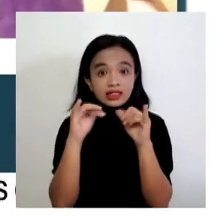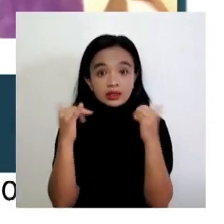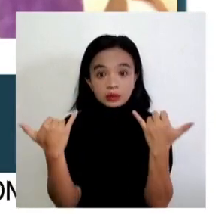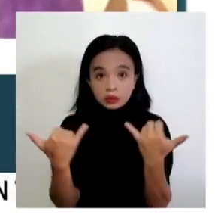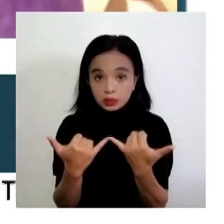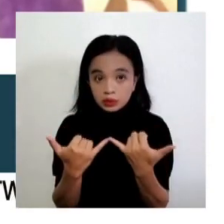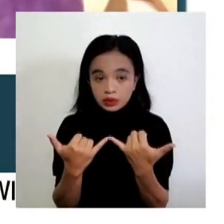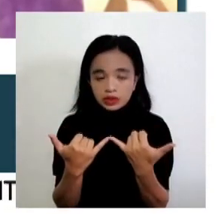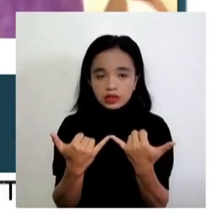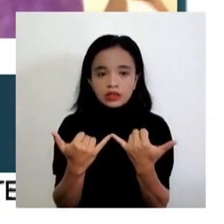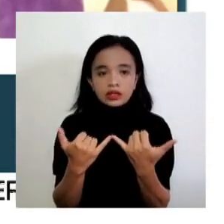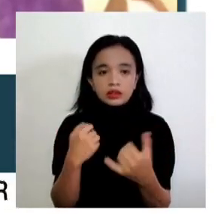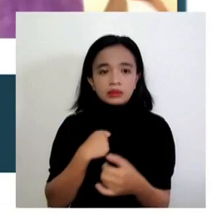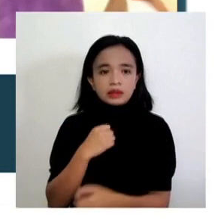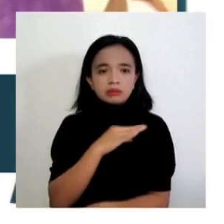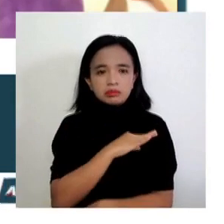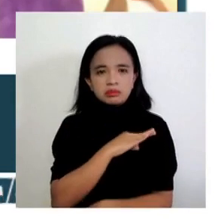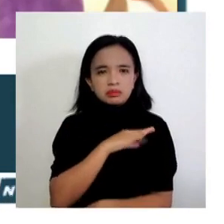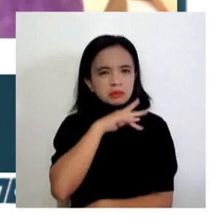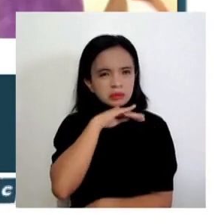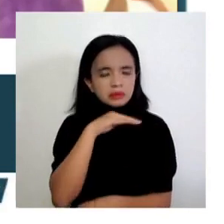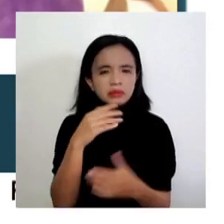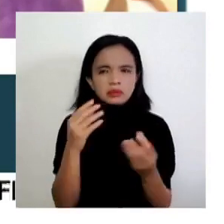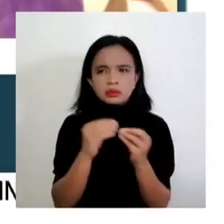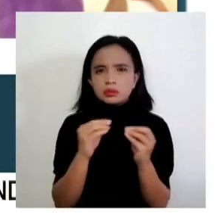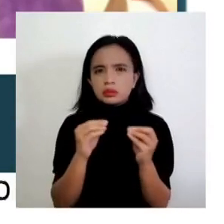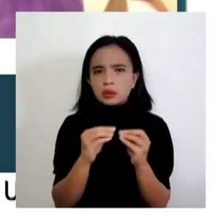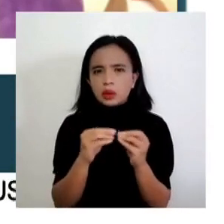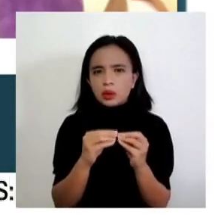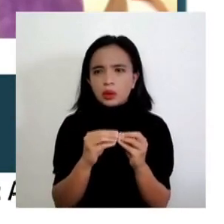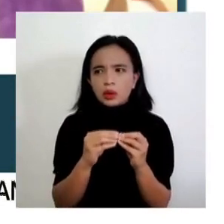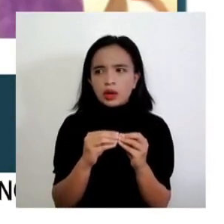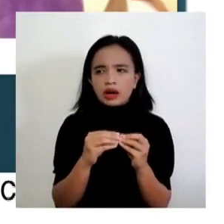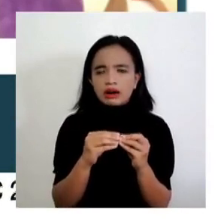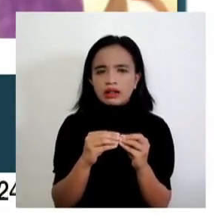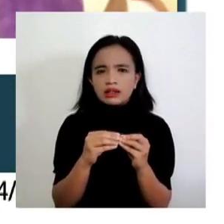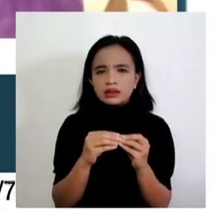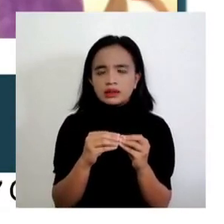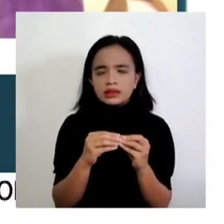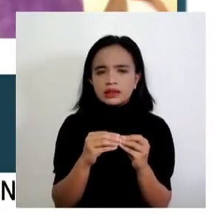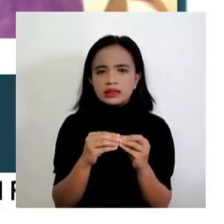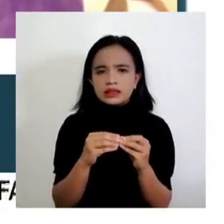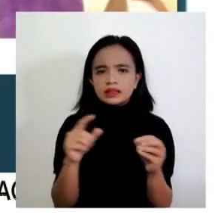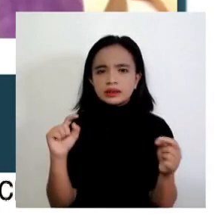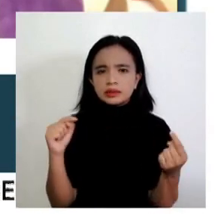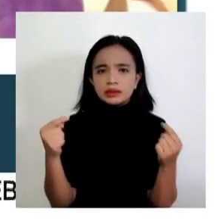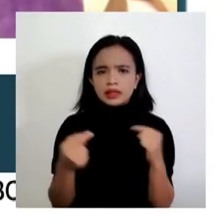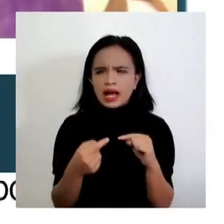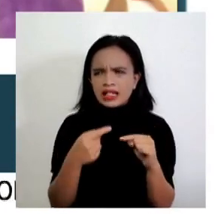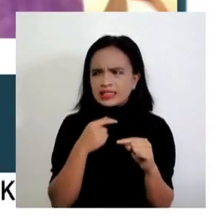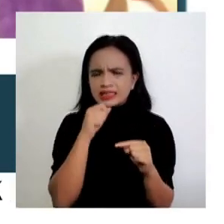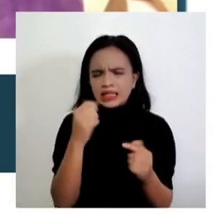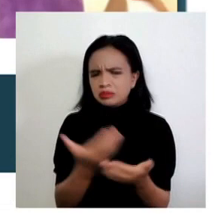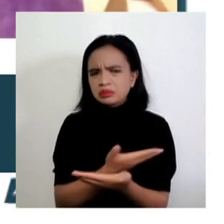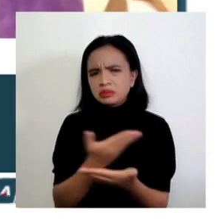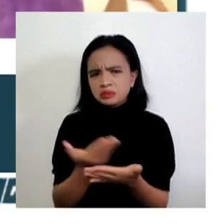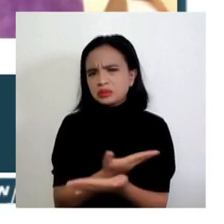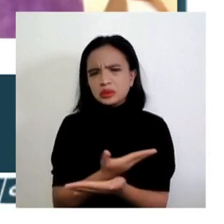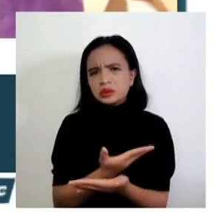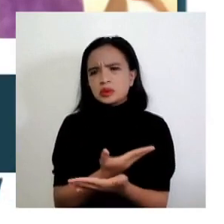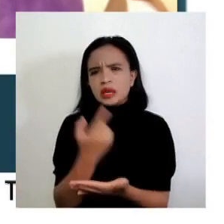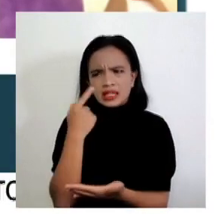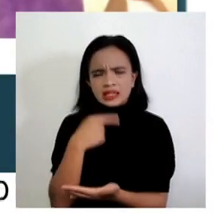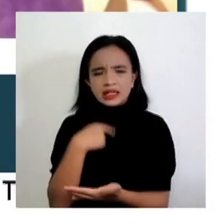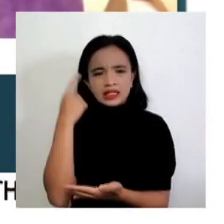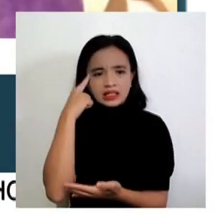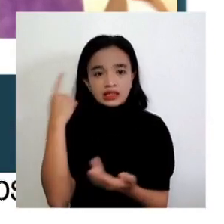government personnel, it makes it all the more painful and certainly not something new, I believe, to the eyes of our authorities.